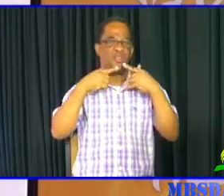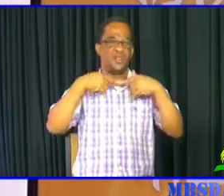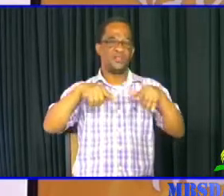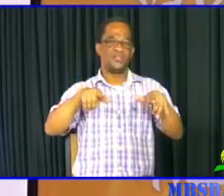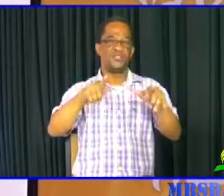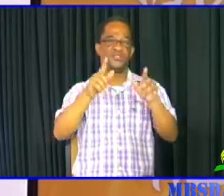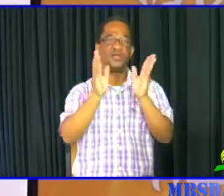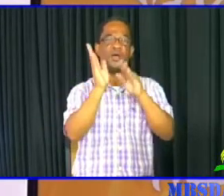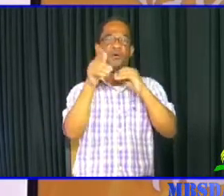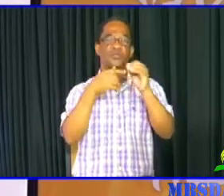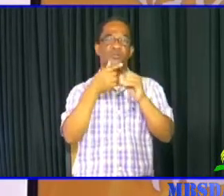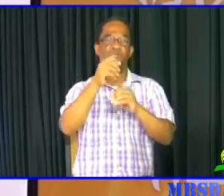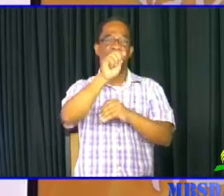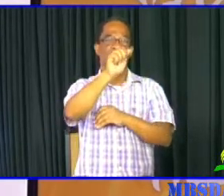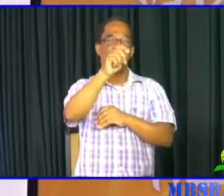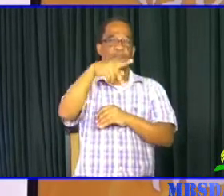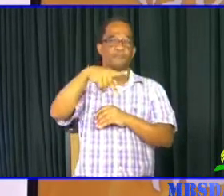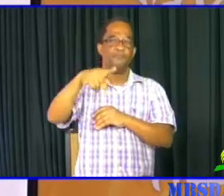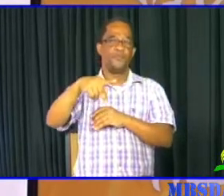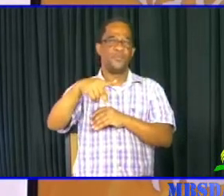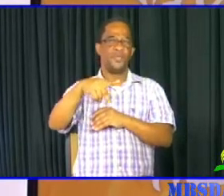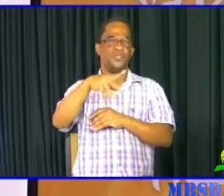also